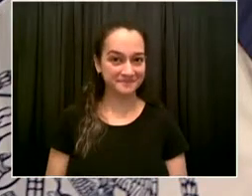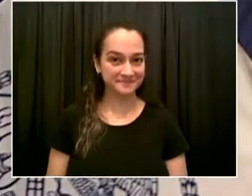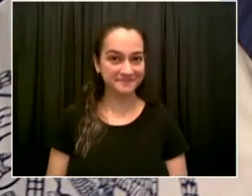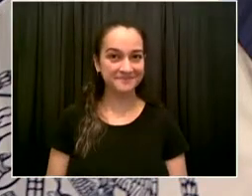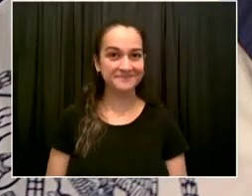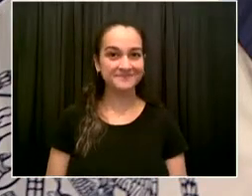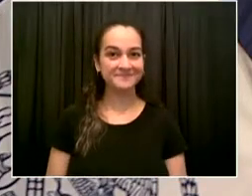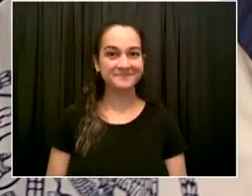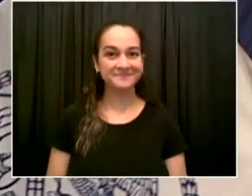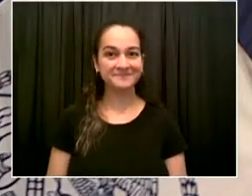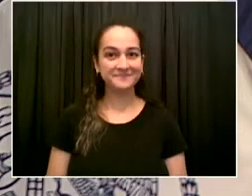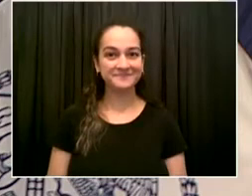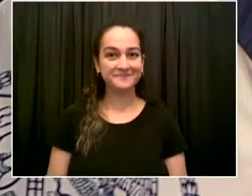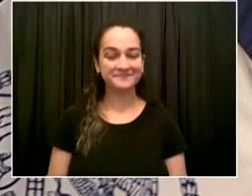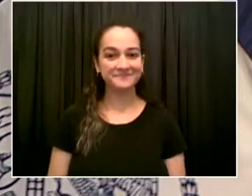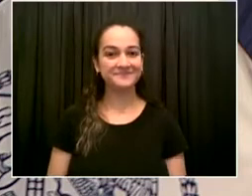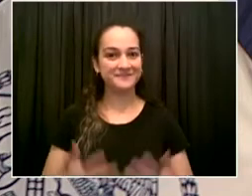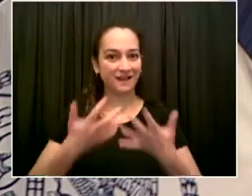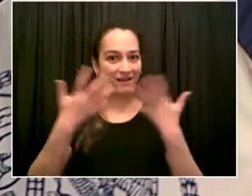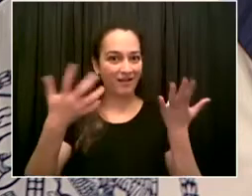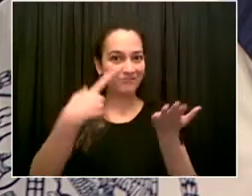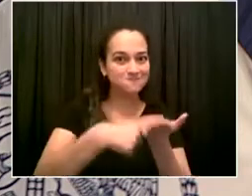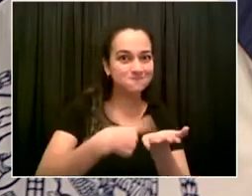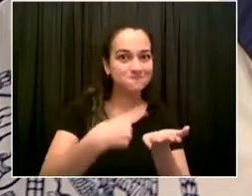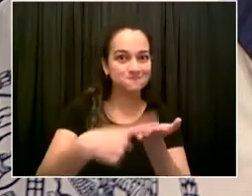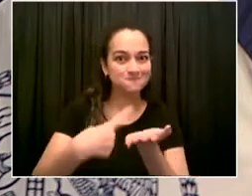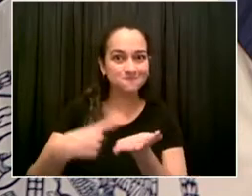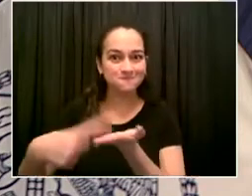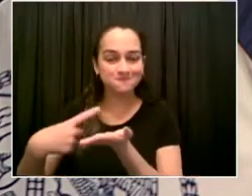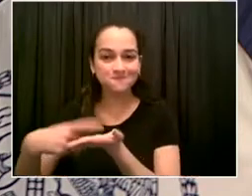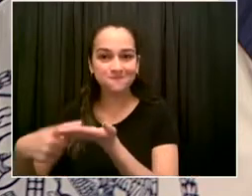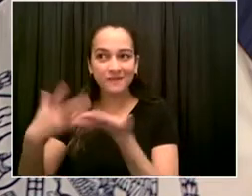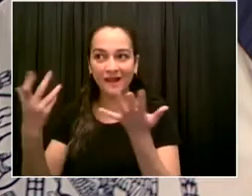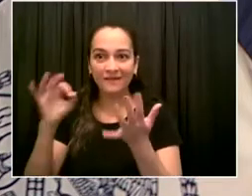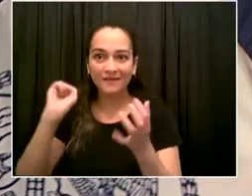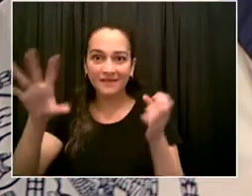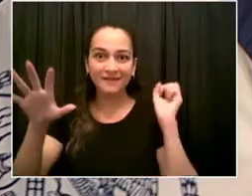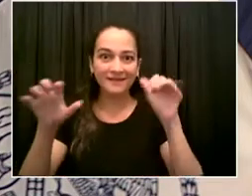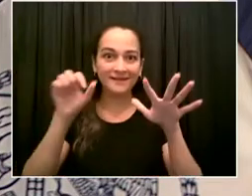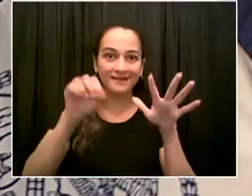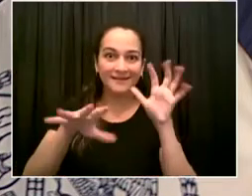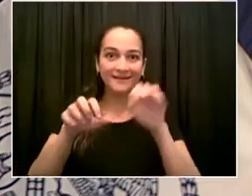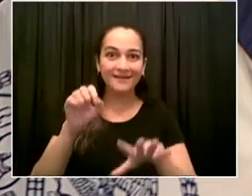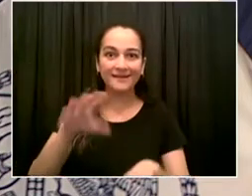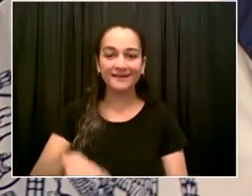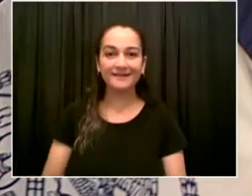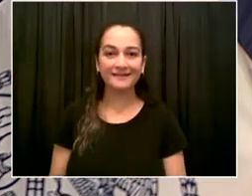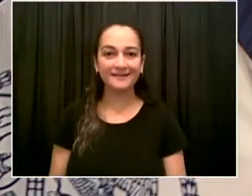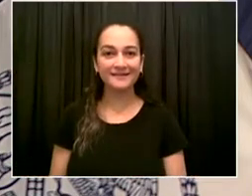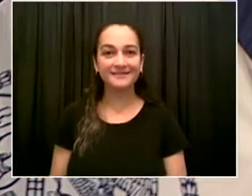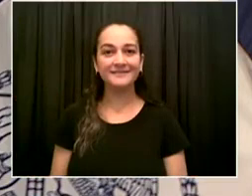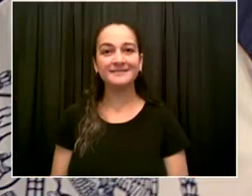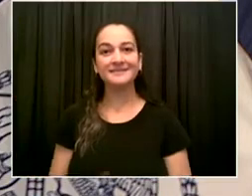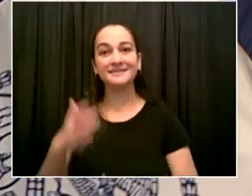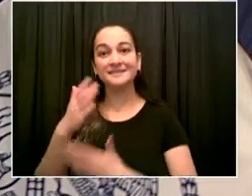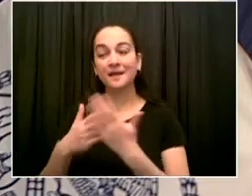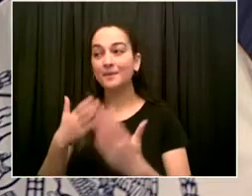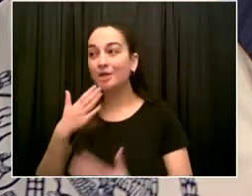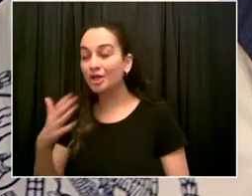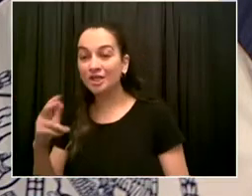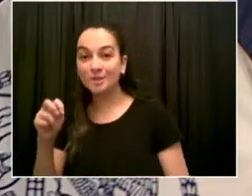And again, we've got challenges, but we've also got really powerful things that New Yorkers are doing. I love what BD said about the